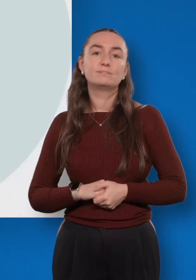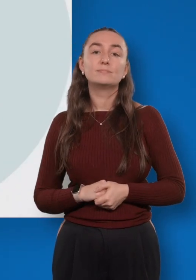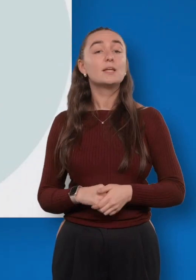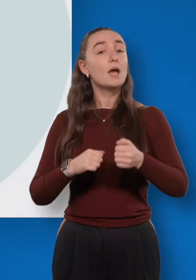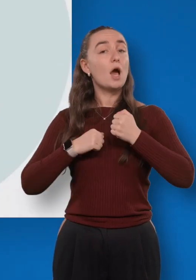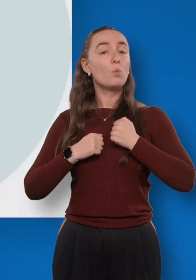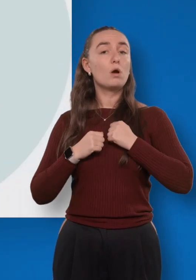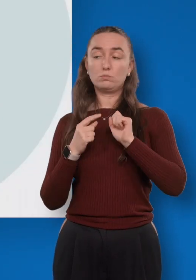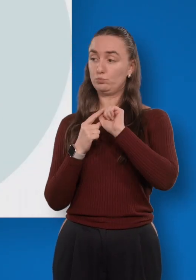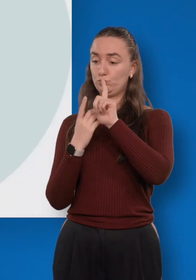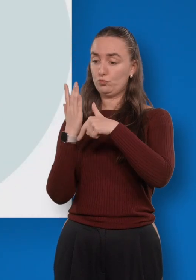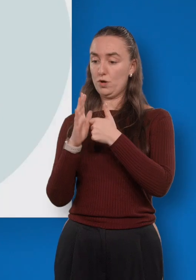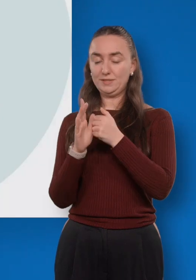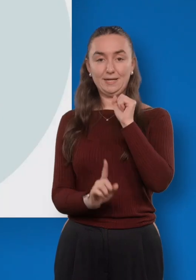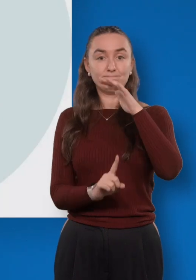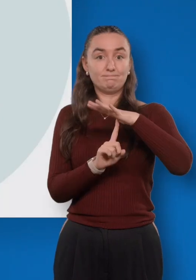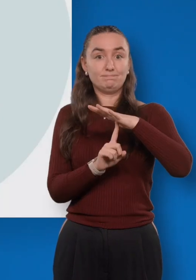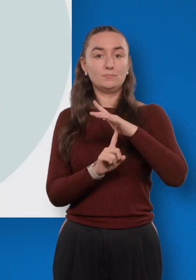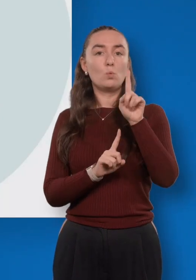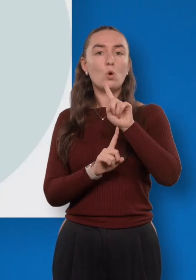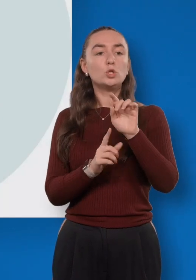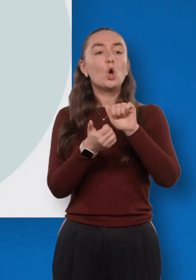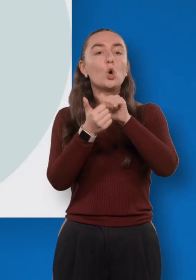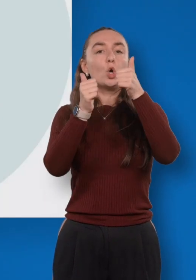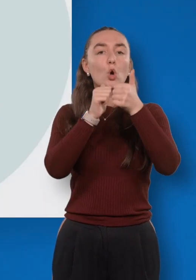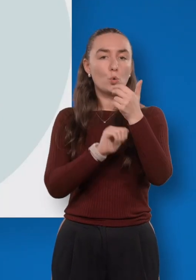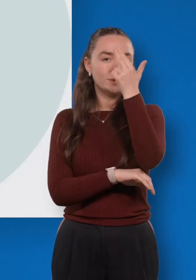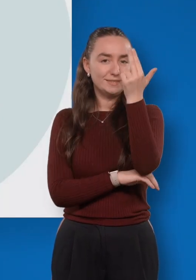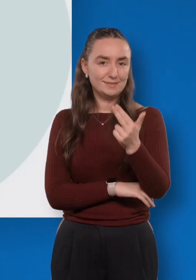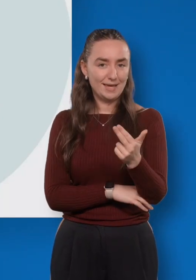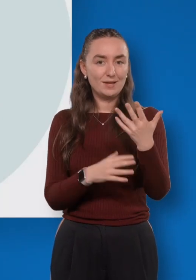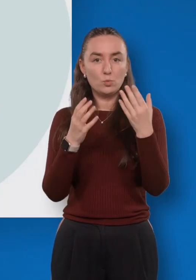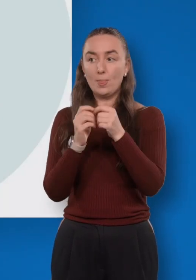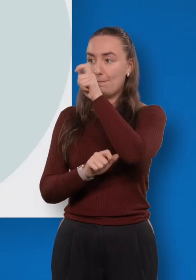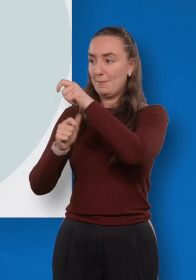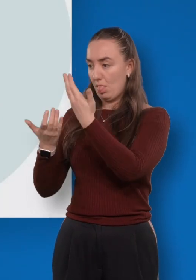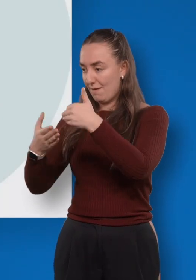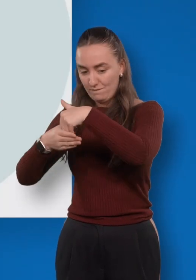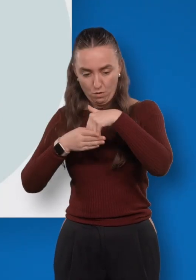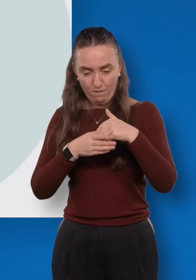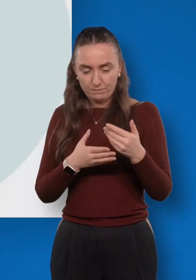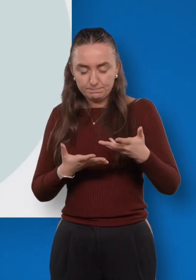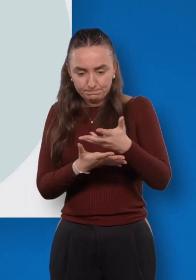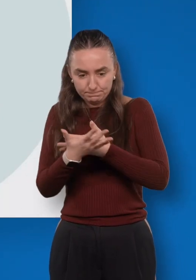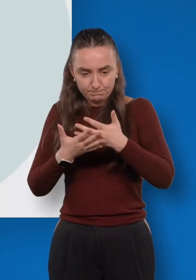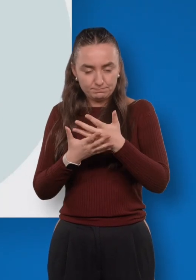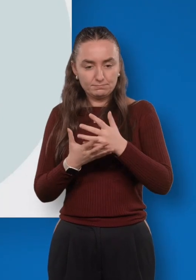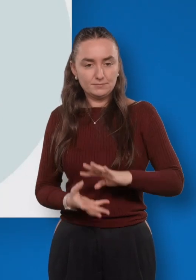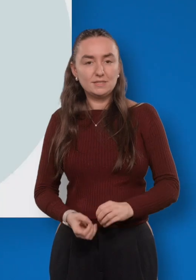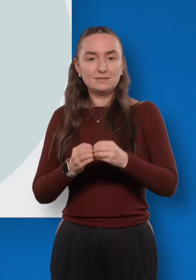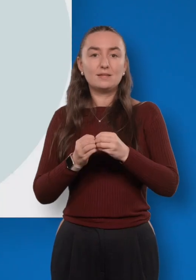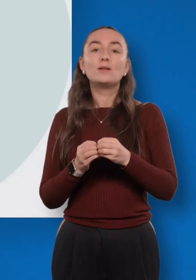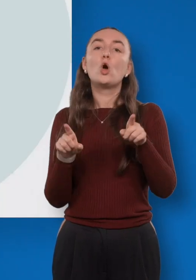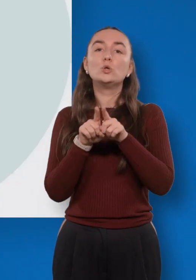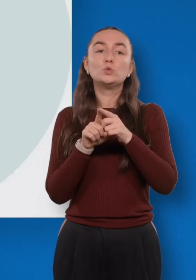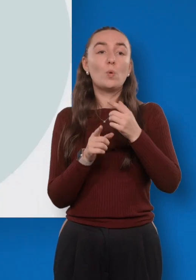project and our ethos is using a co-design approach with stakeholders and also with people with lived experience.